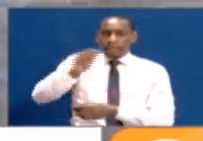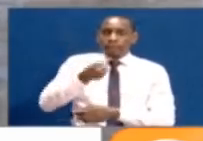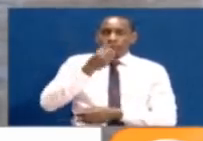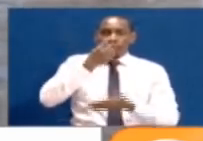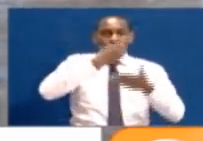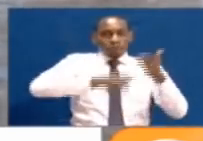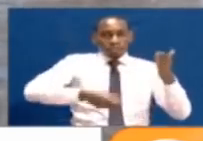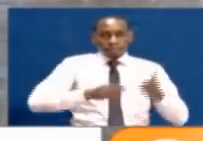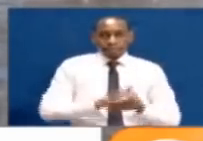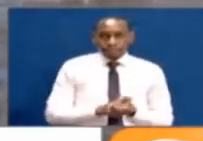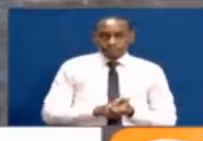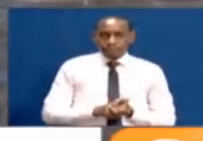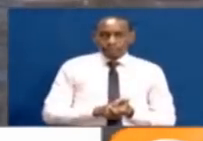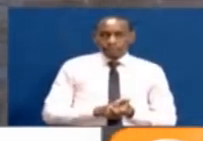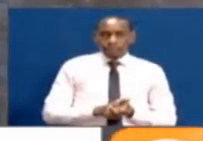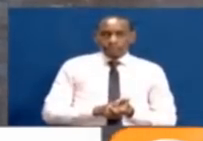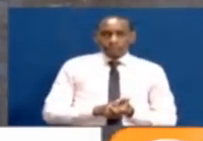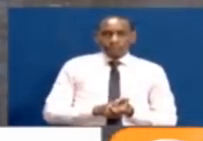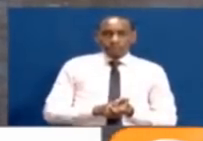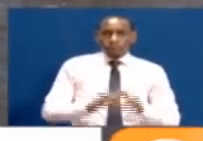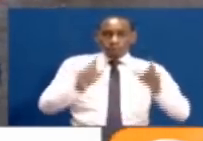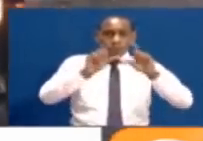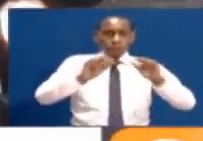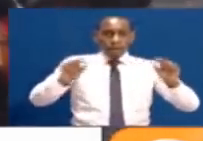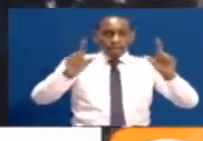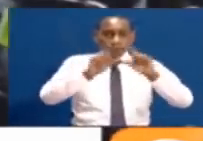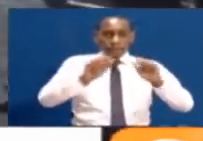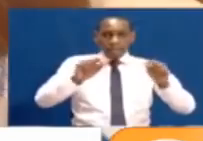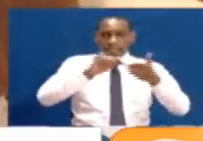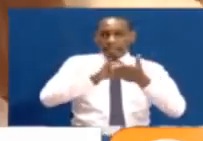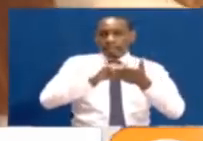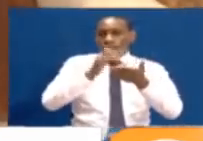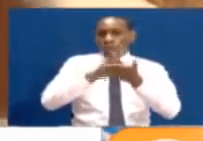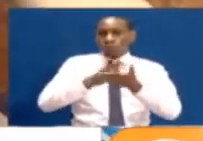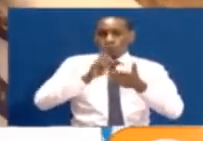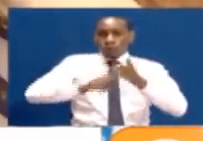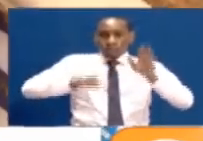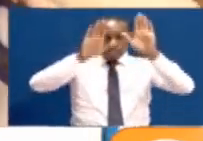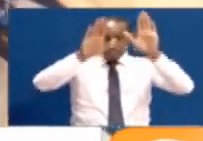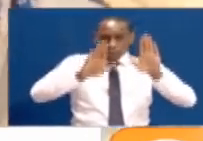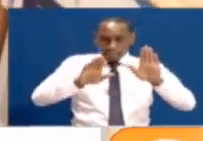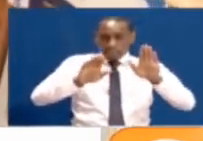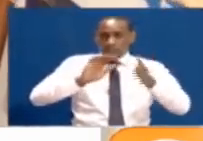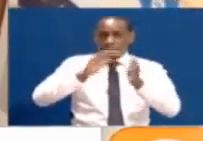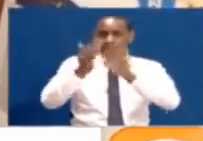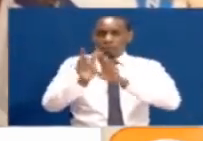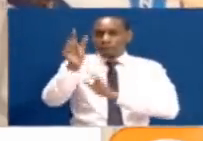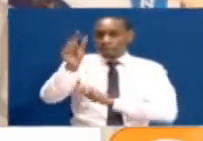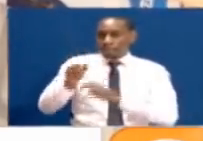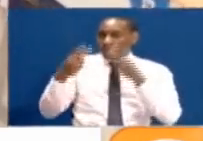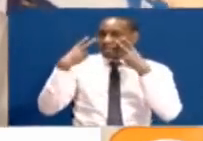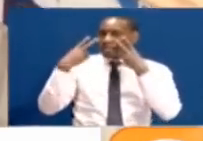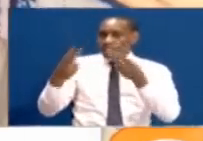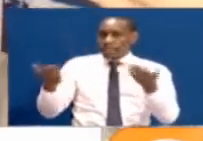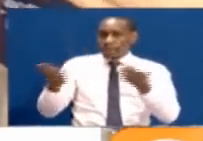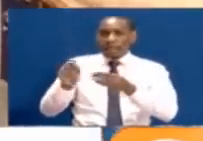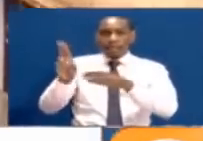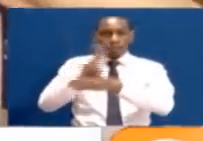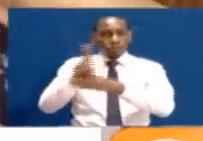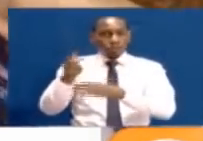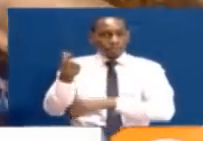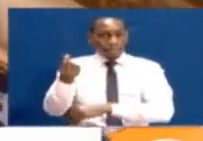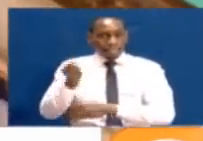prices. It's been said, to know what really matters to someone, take a look at where they spend their